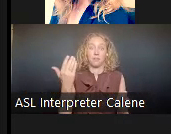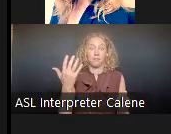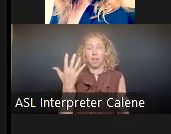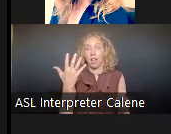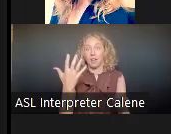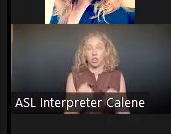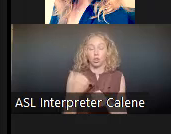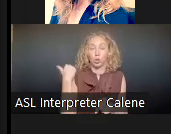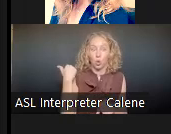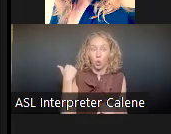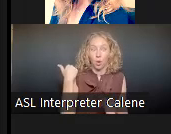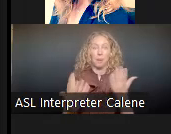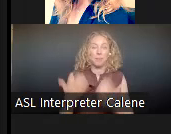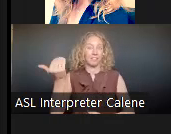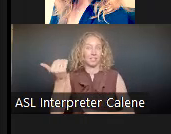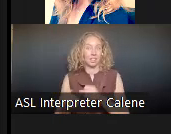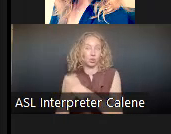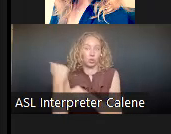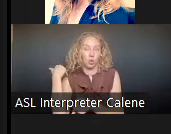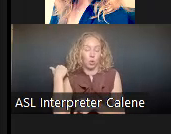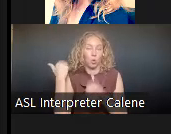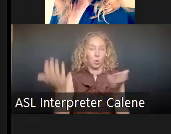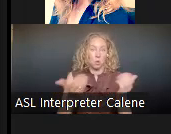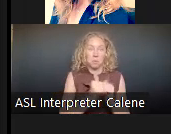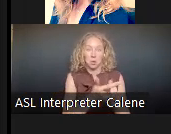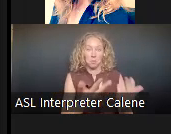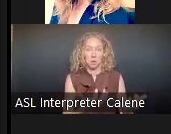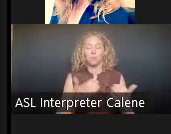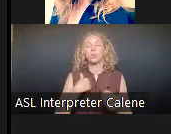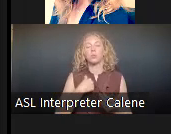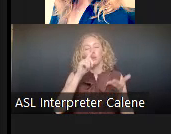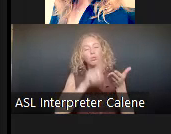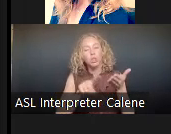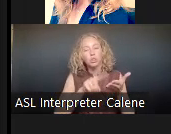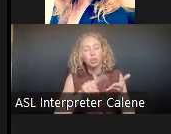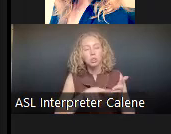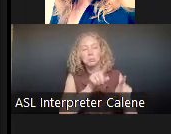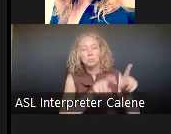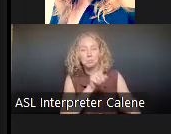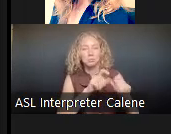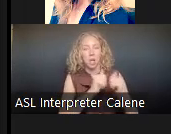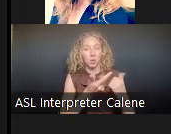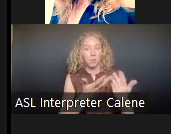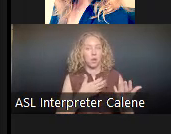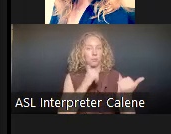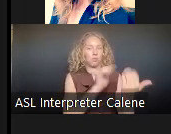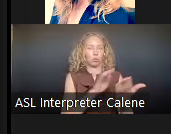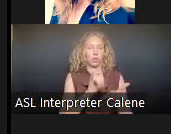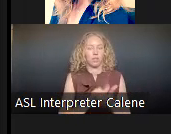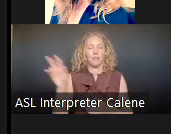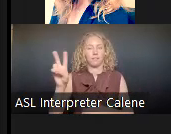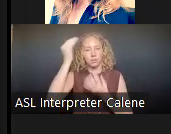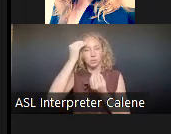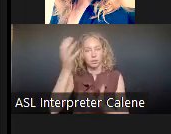old. So we really looked into that research to decide how we wanted to approach it. We incorporated the